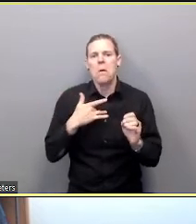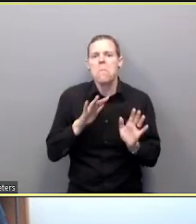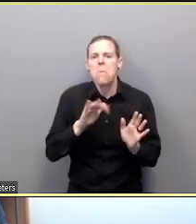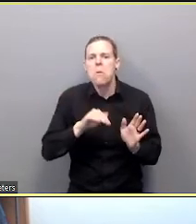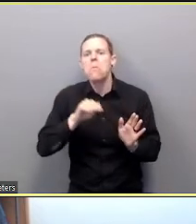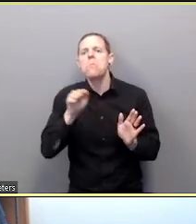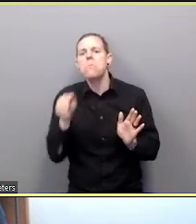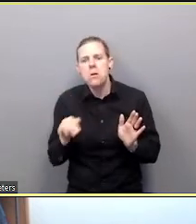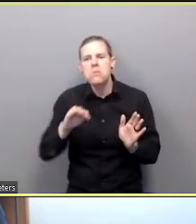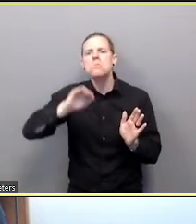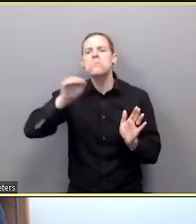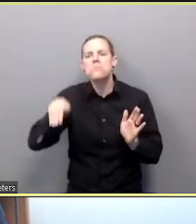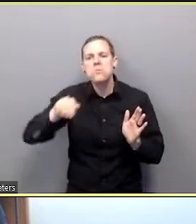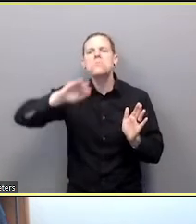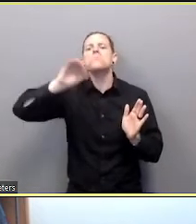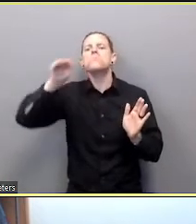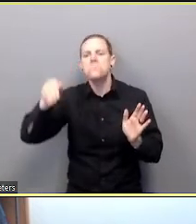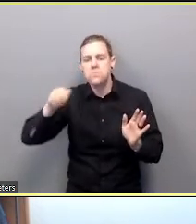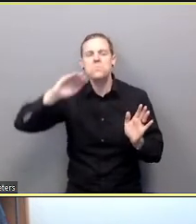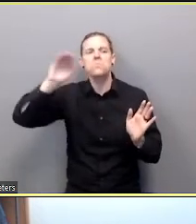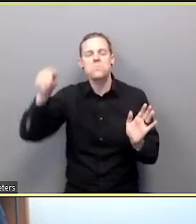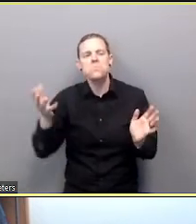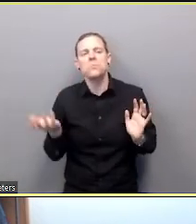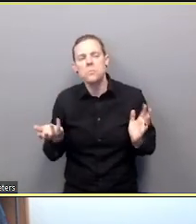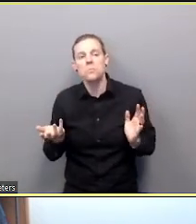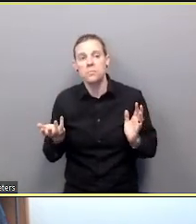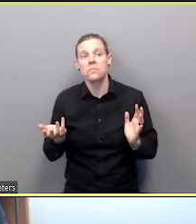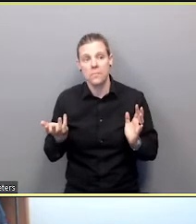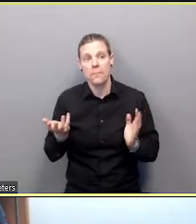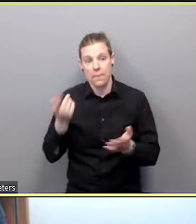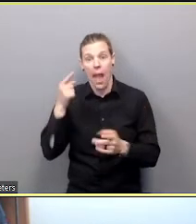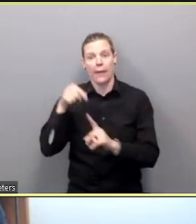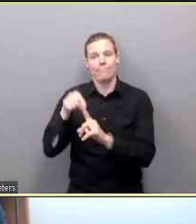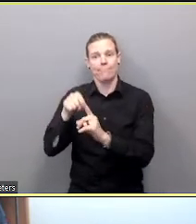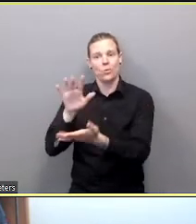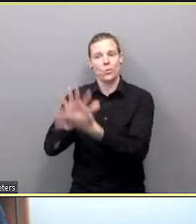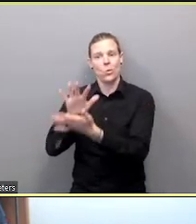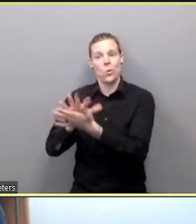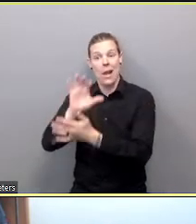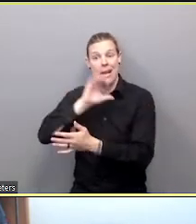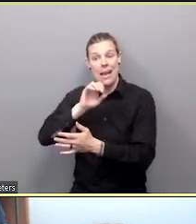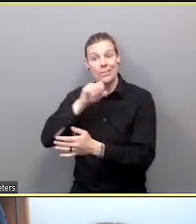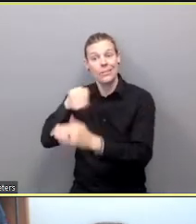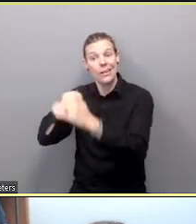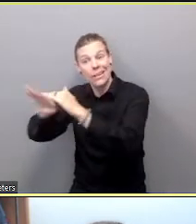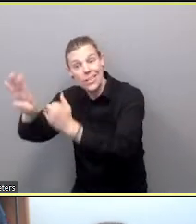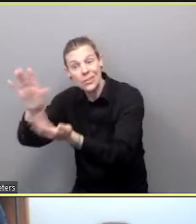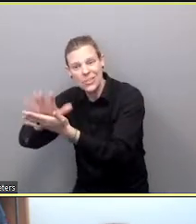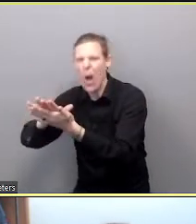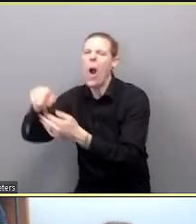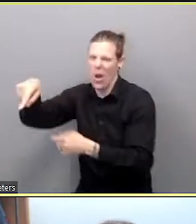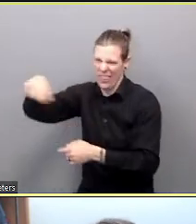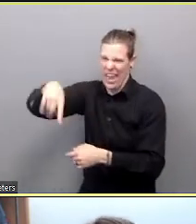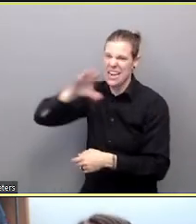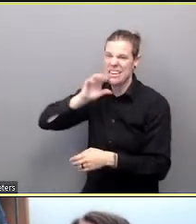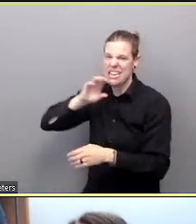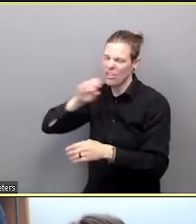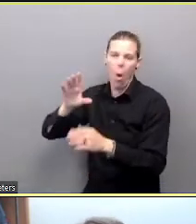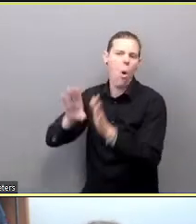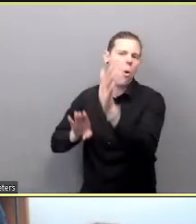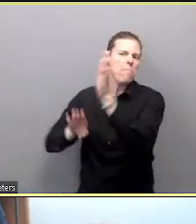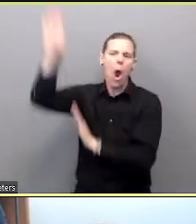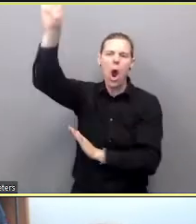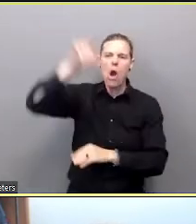the 5 to 17-year-old school age band, we know we have a ways to go, given the recent approval